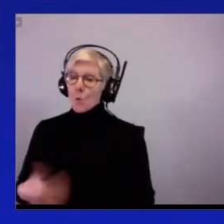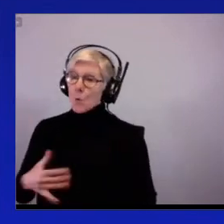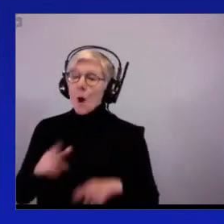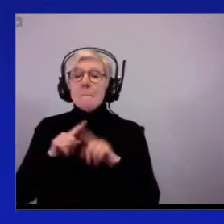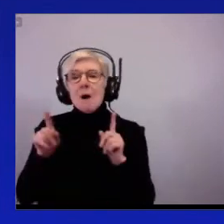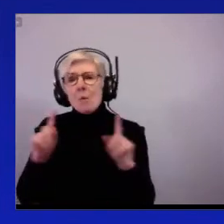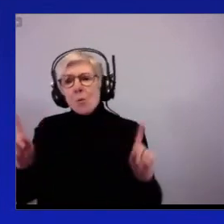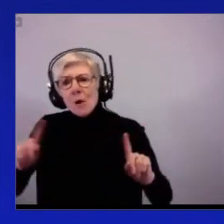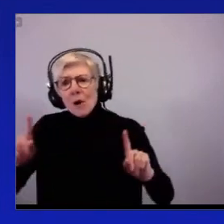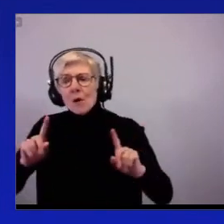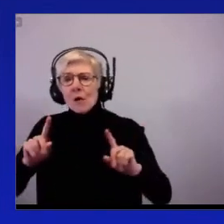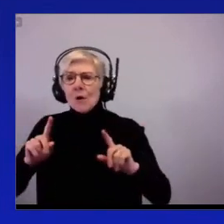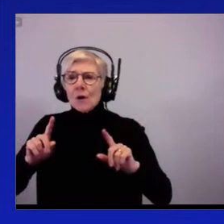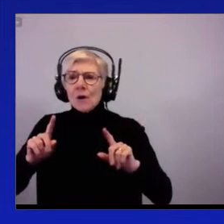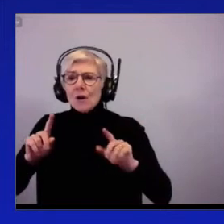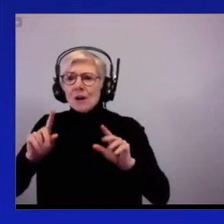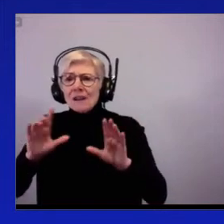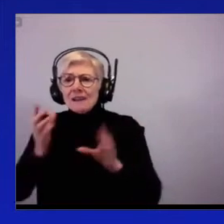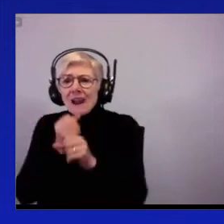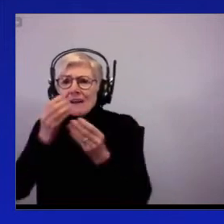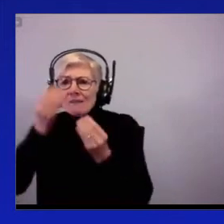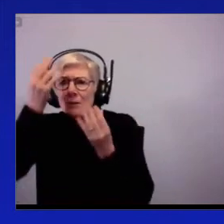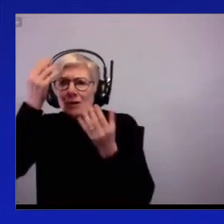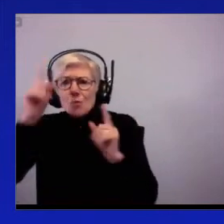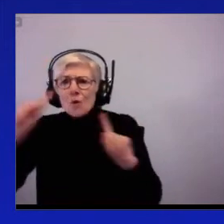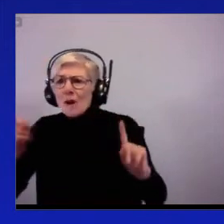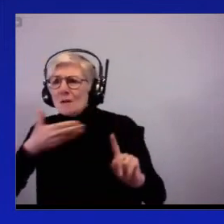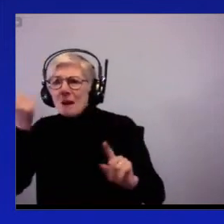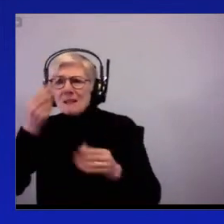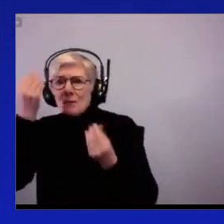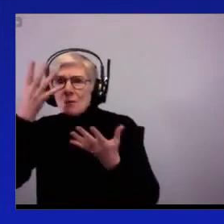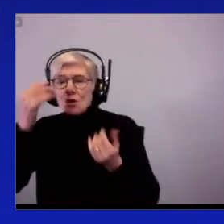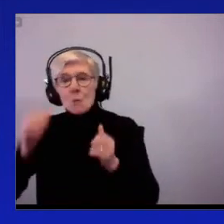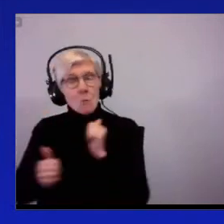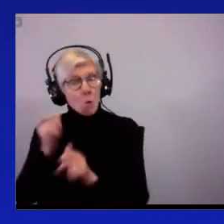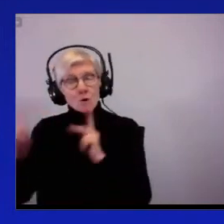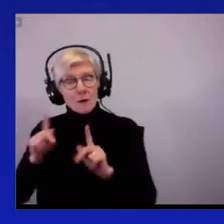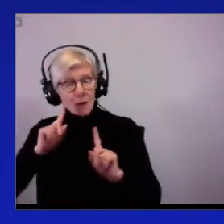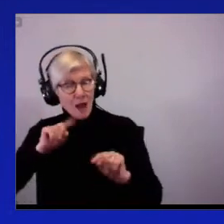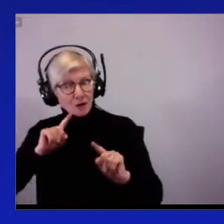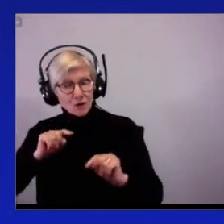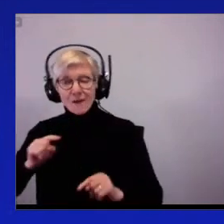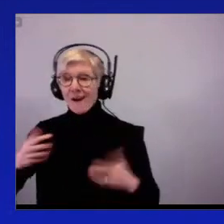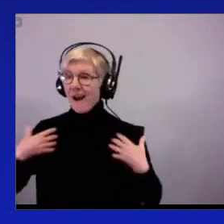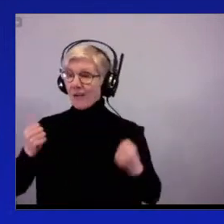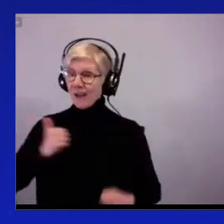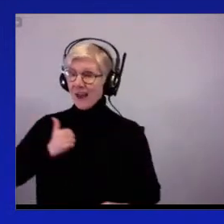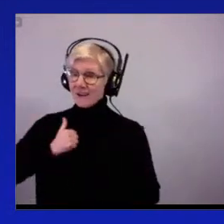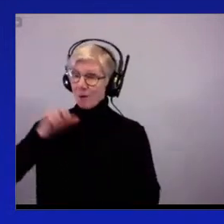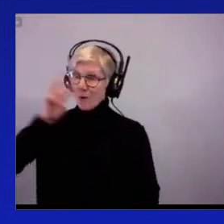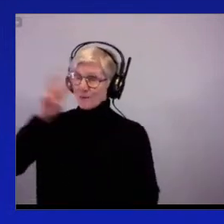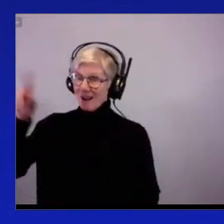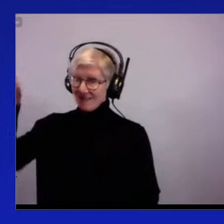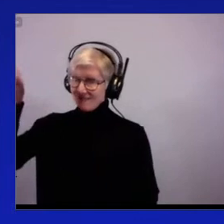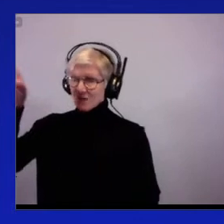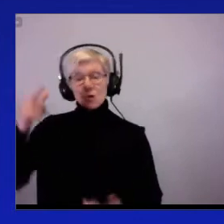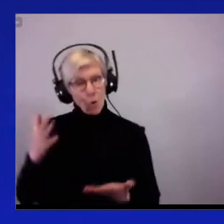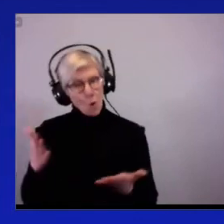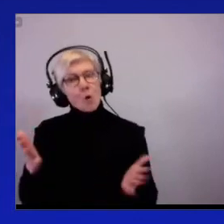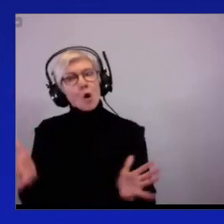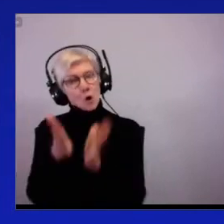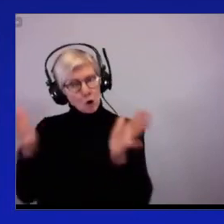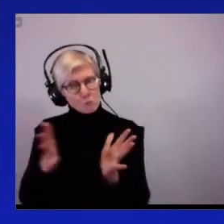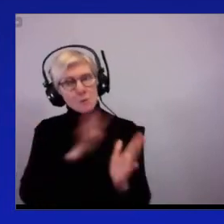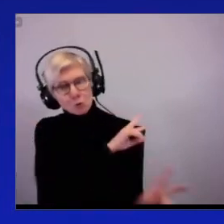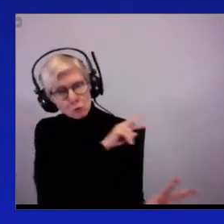feel is the most credible source of information is Health Canada. And so I recommend we continue to use that. That